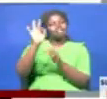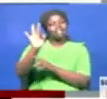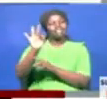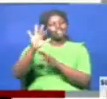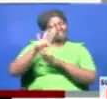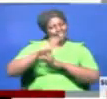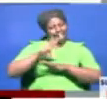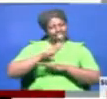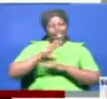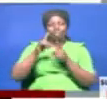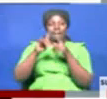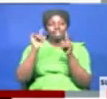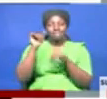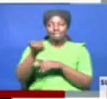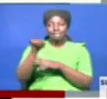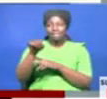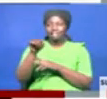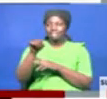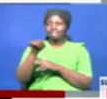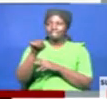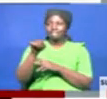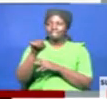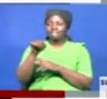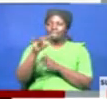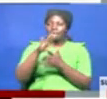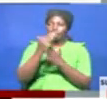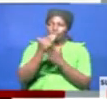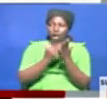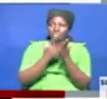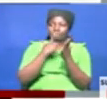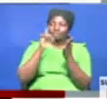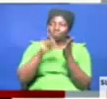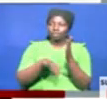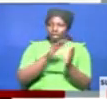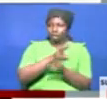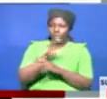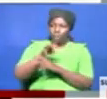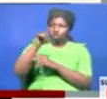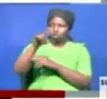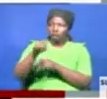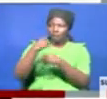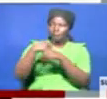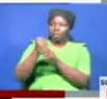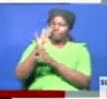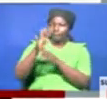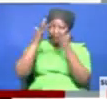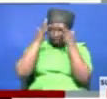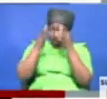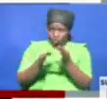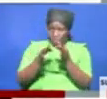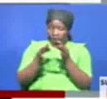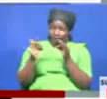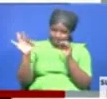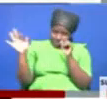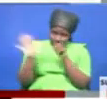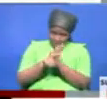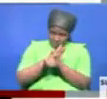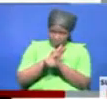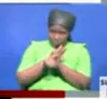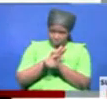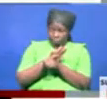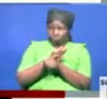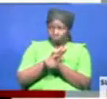says the commission ought to make its decisions either unanimously, as much as possible, through